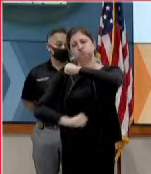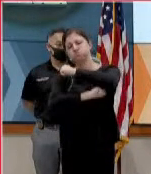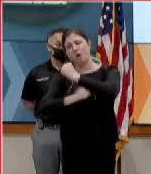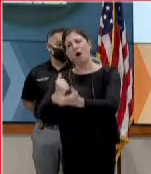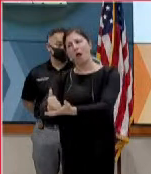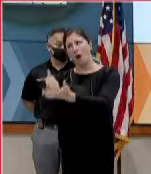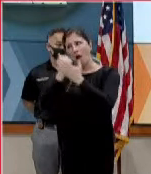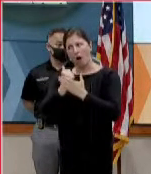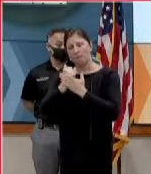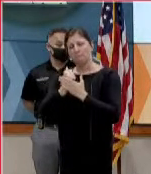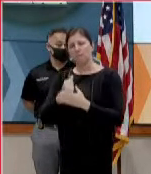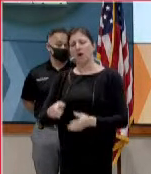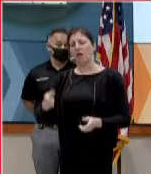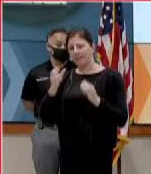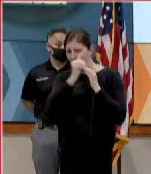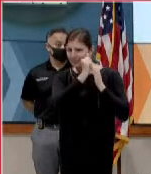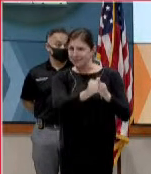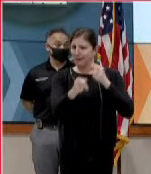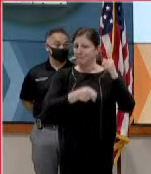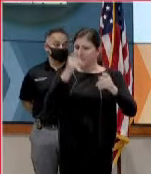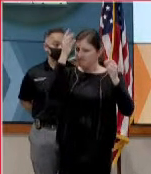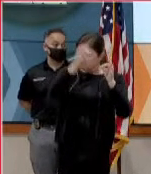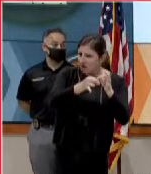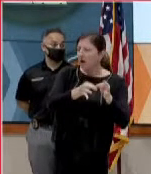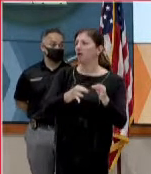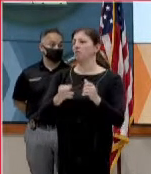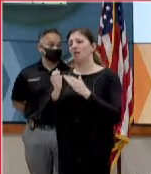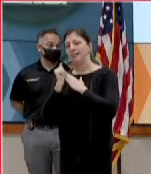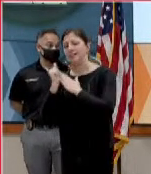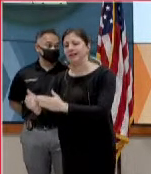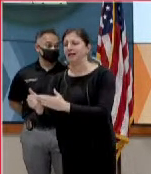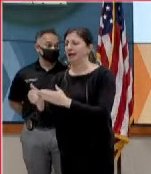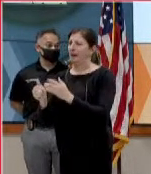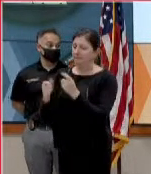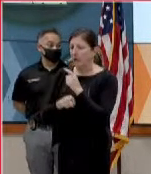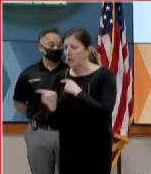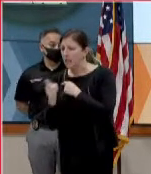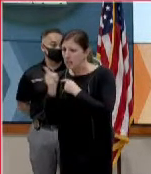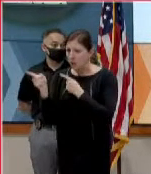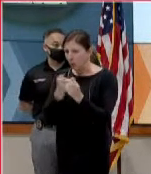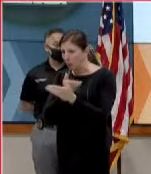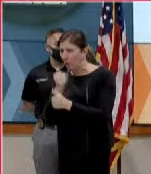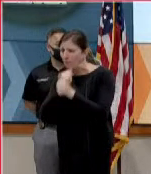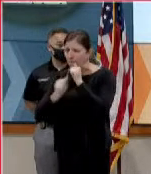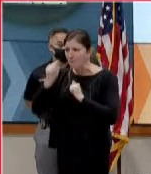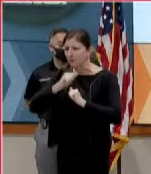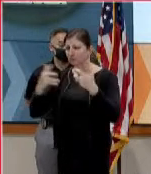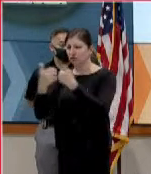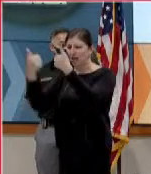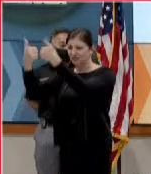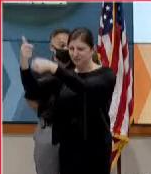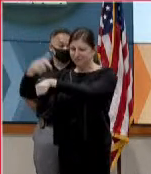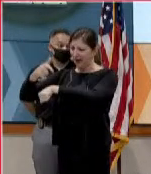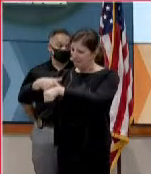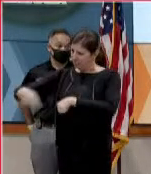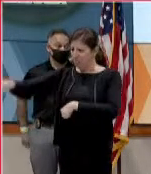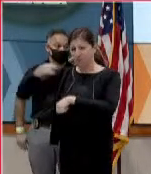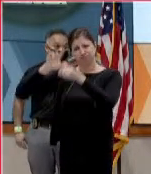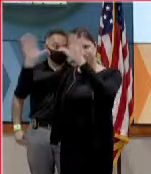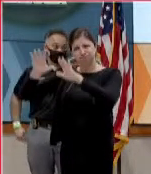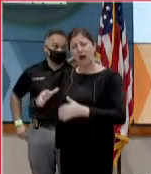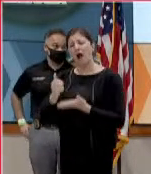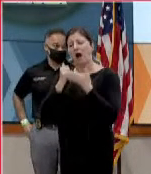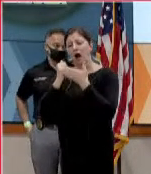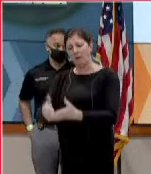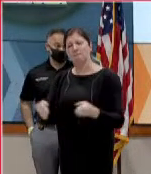only leading folks in their faith, but supporting them through these challenging times. And they have been incredible in fighting to make sure